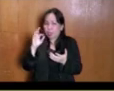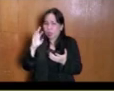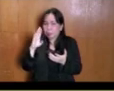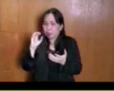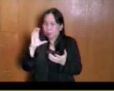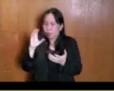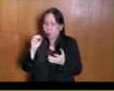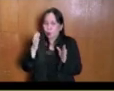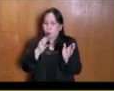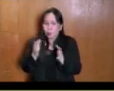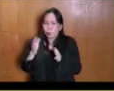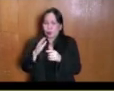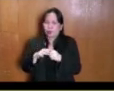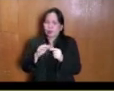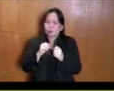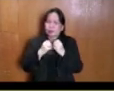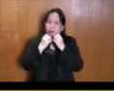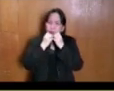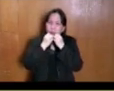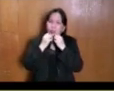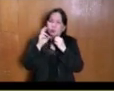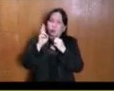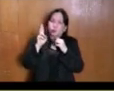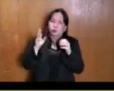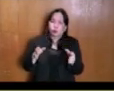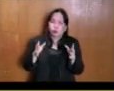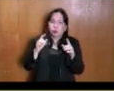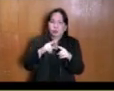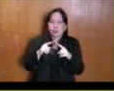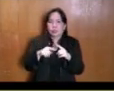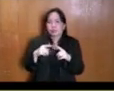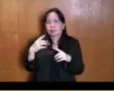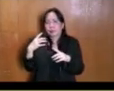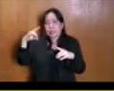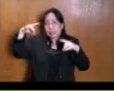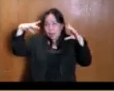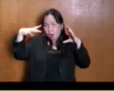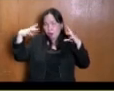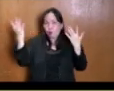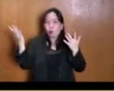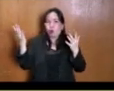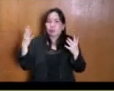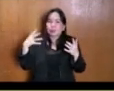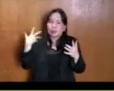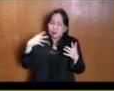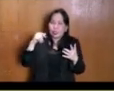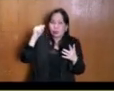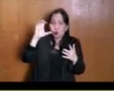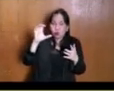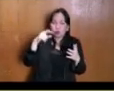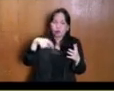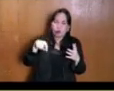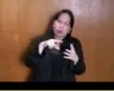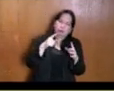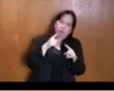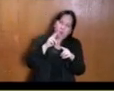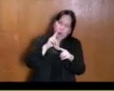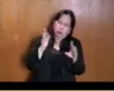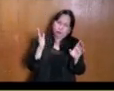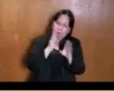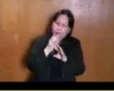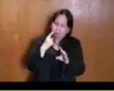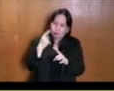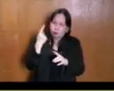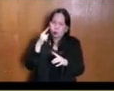use modeling, and by optimizing building functions, for example, heating and lighting in smart cities.